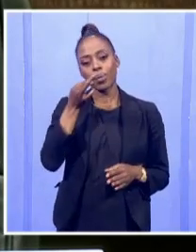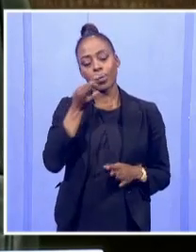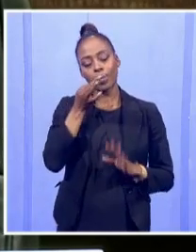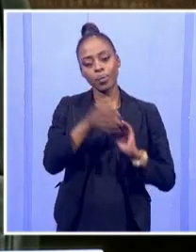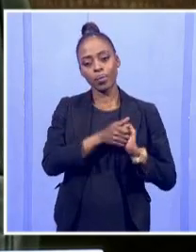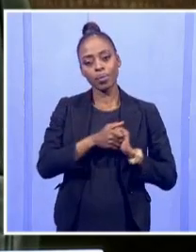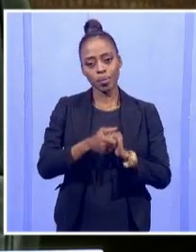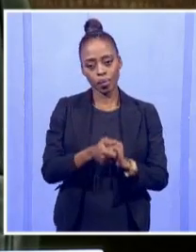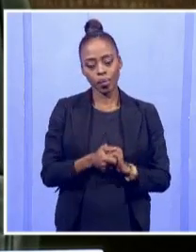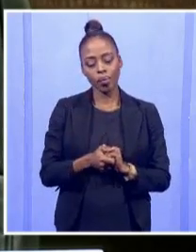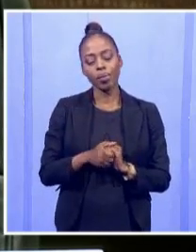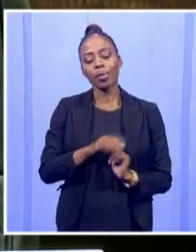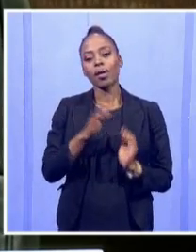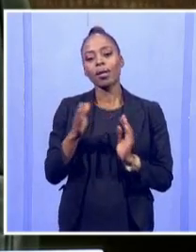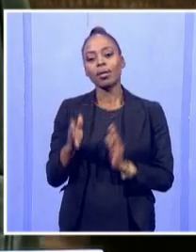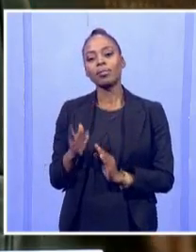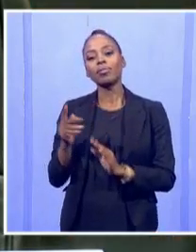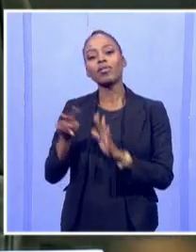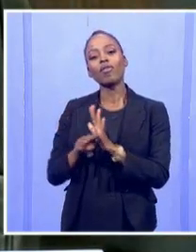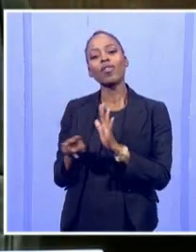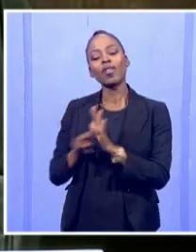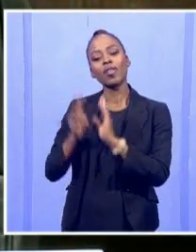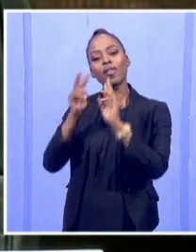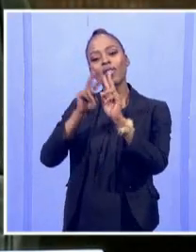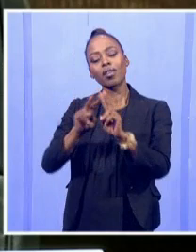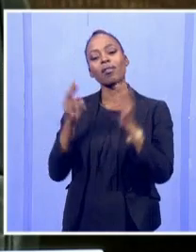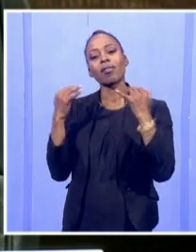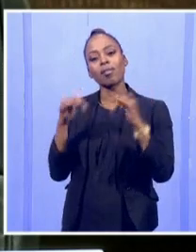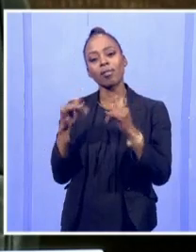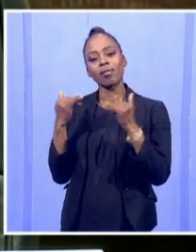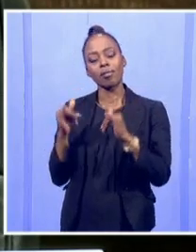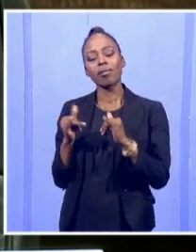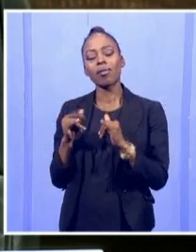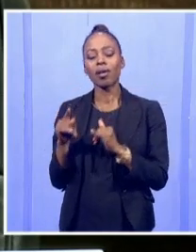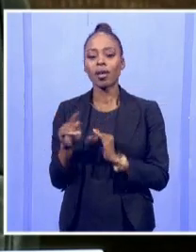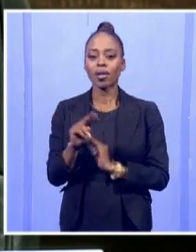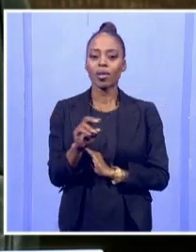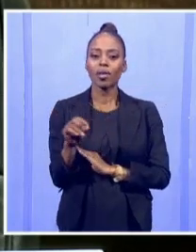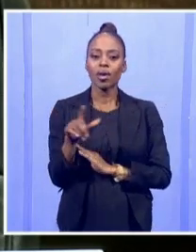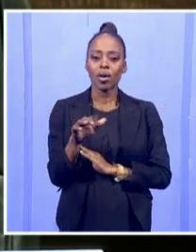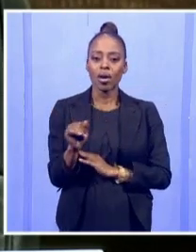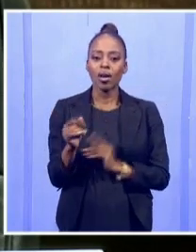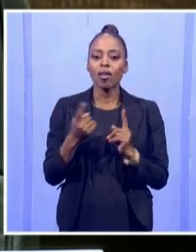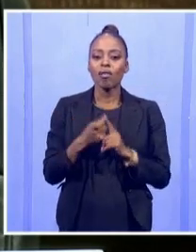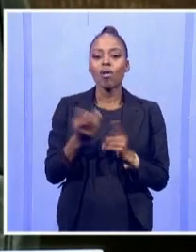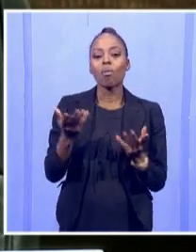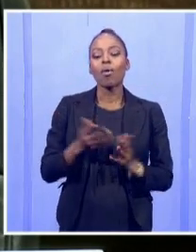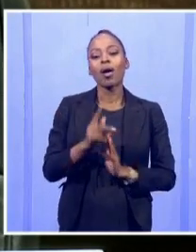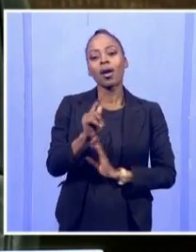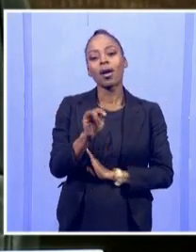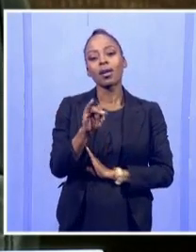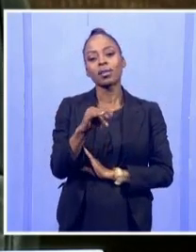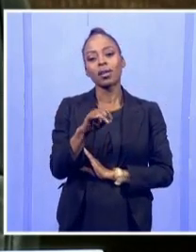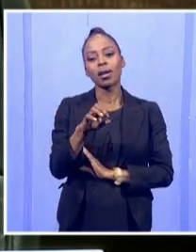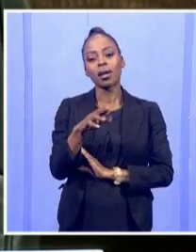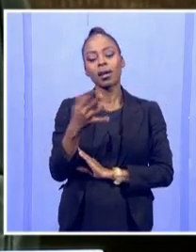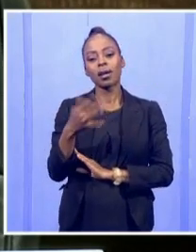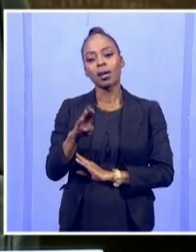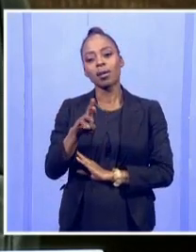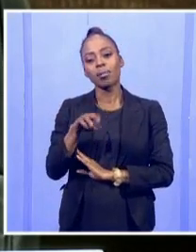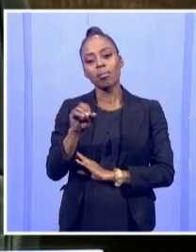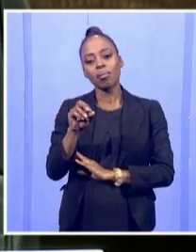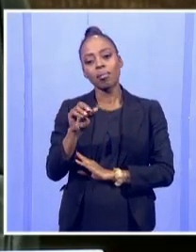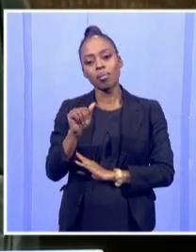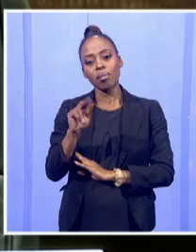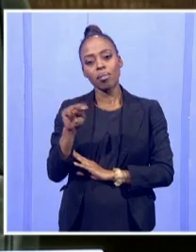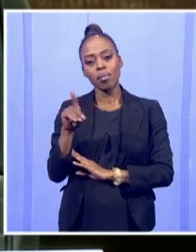Association, Anand Singh from Video Vision Entertainment, and Noel Doyle from Tiger Brands. I wish to express my